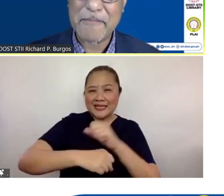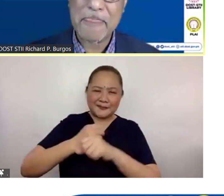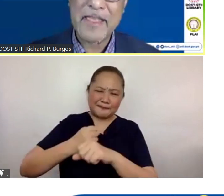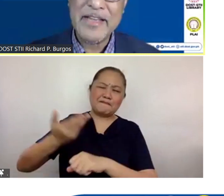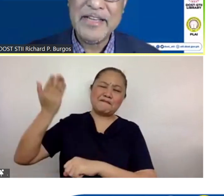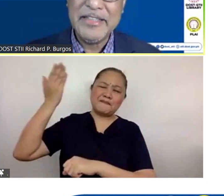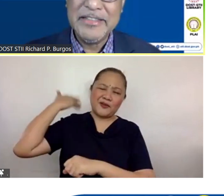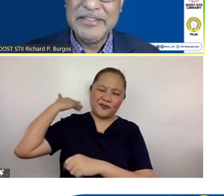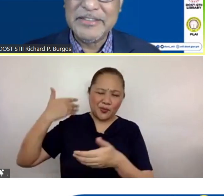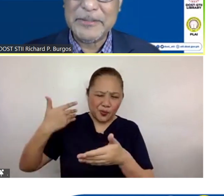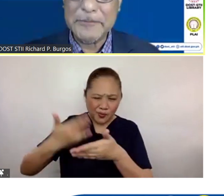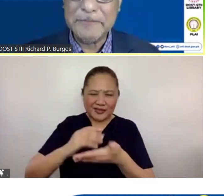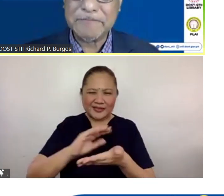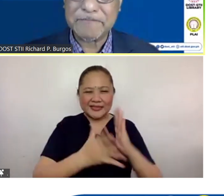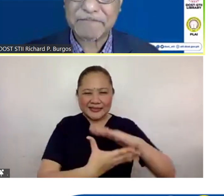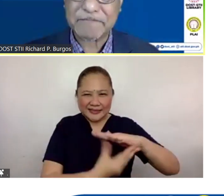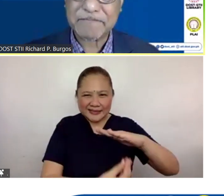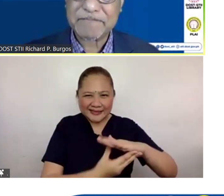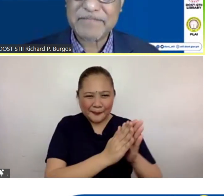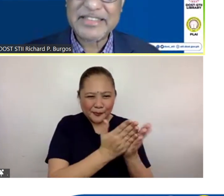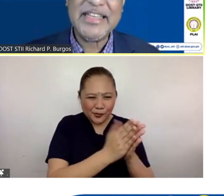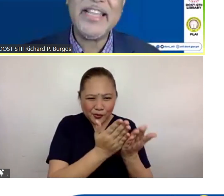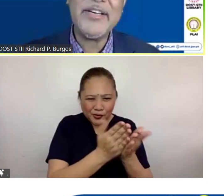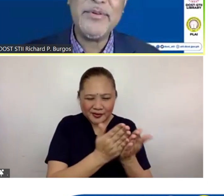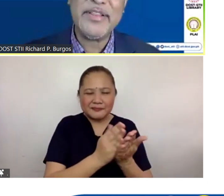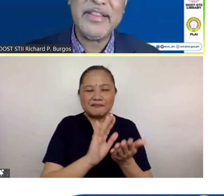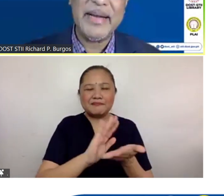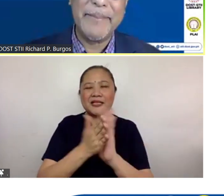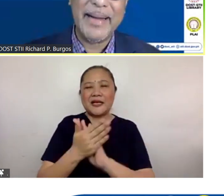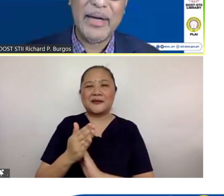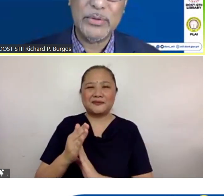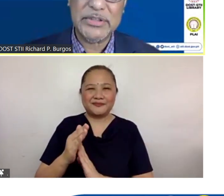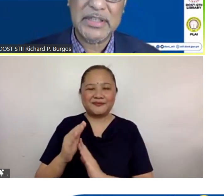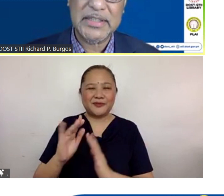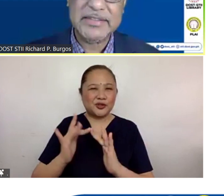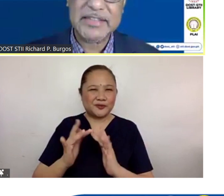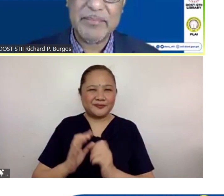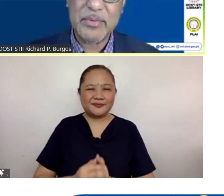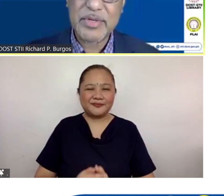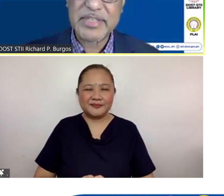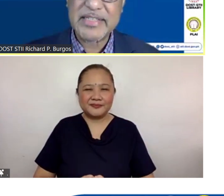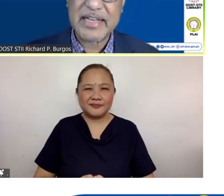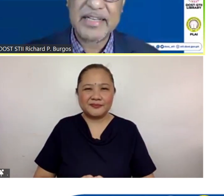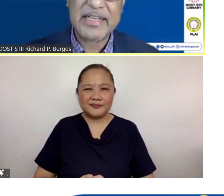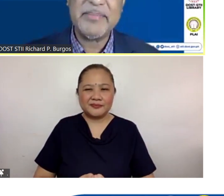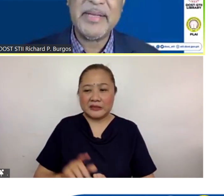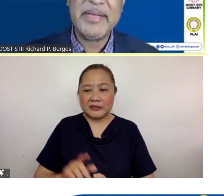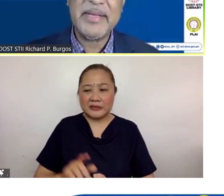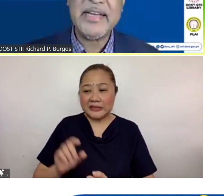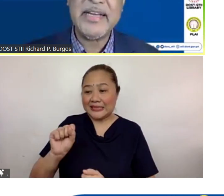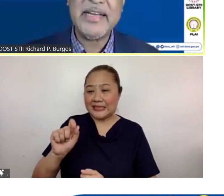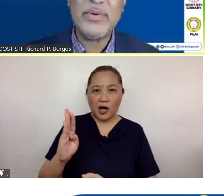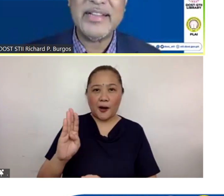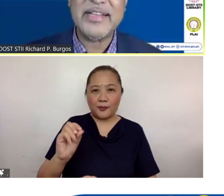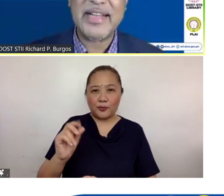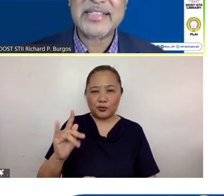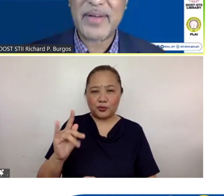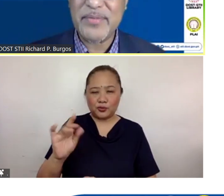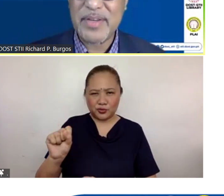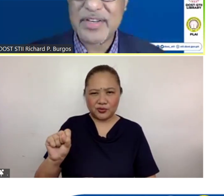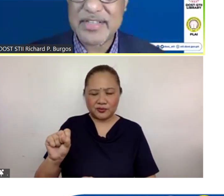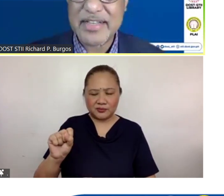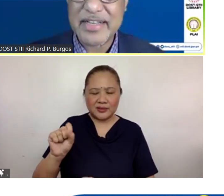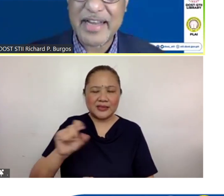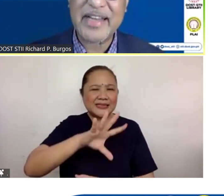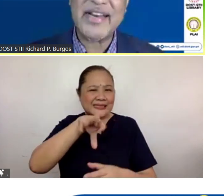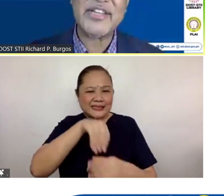Okay? So, the other good thing about StarBooks is that it has been included in the last 5